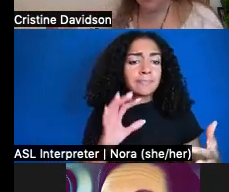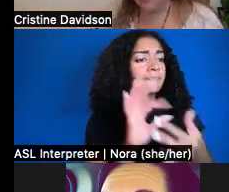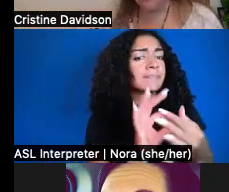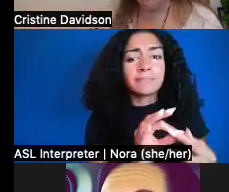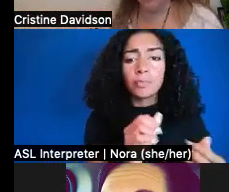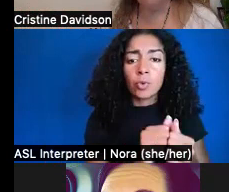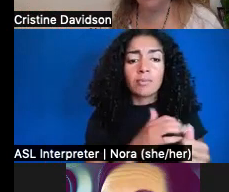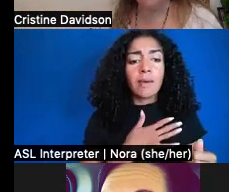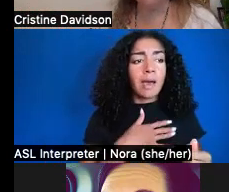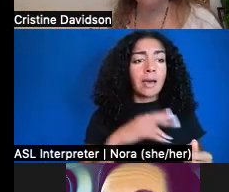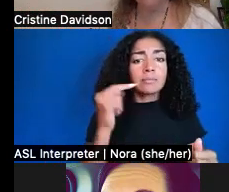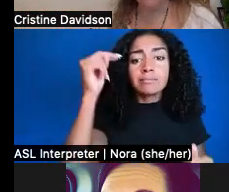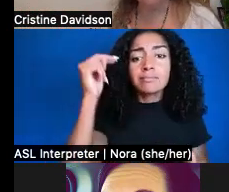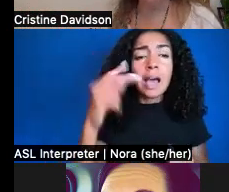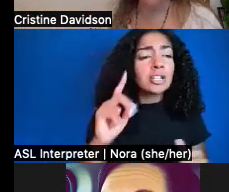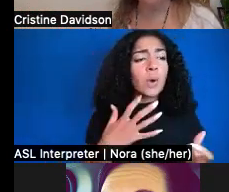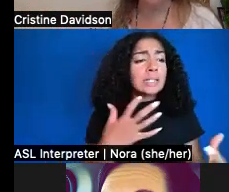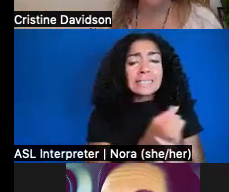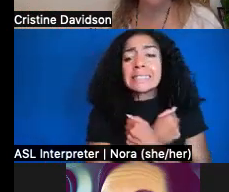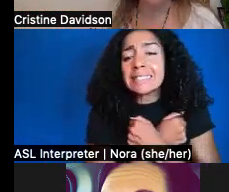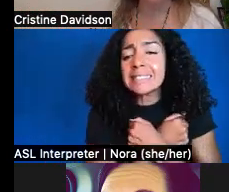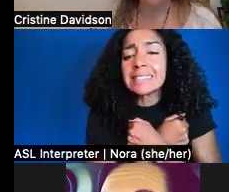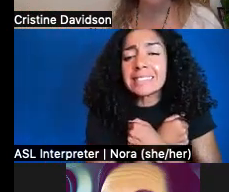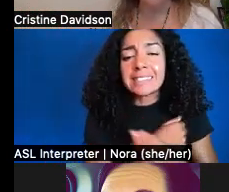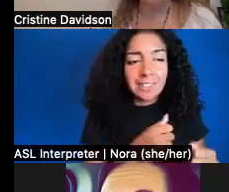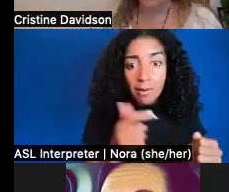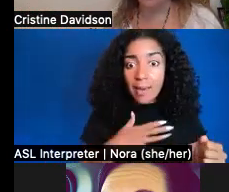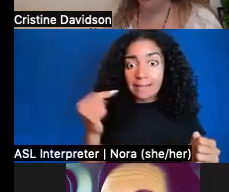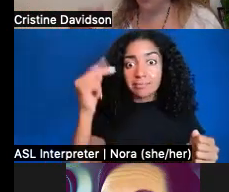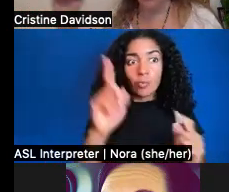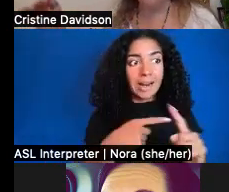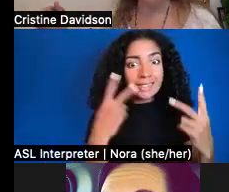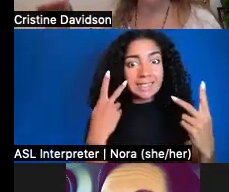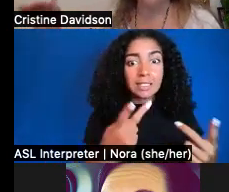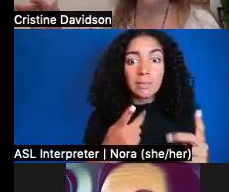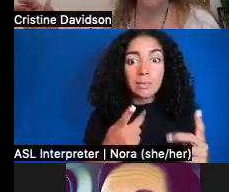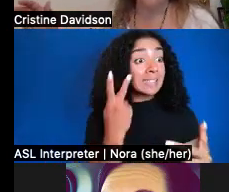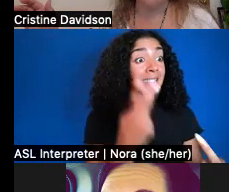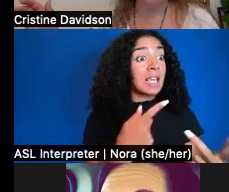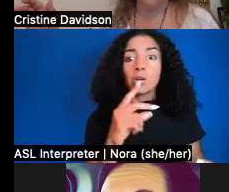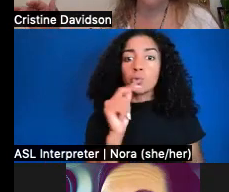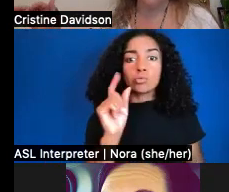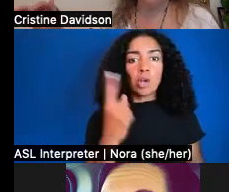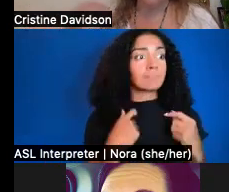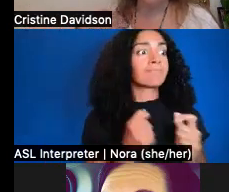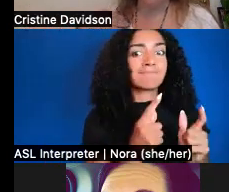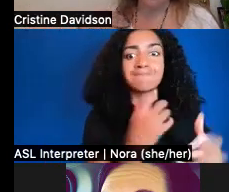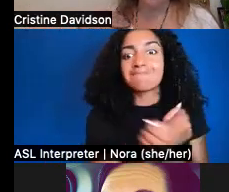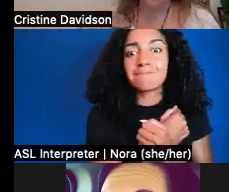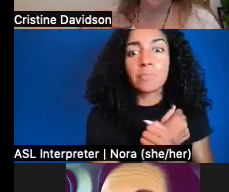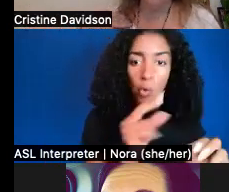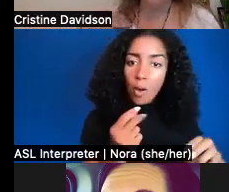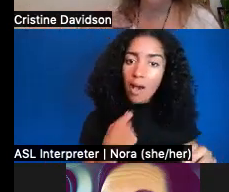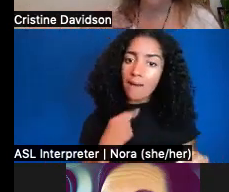can't. When I see them, I have to ask for permission for hugs or kisses, right? Because I want to honor their little body sovereignty. Because if